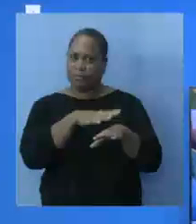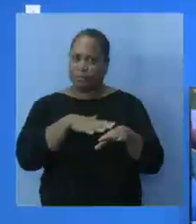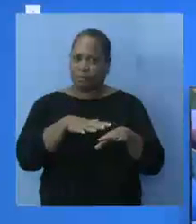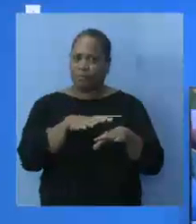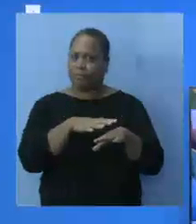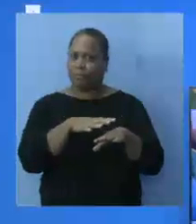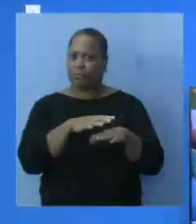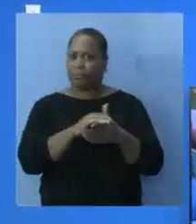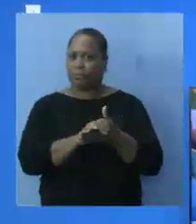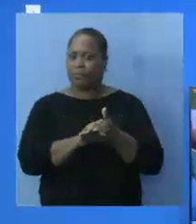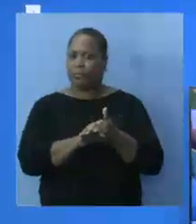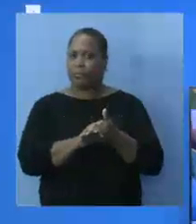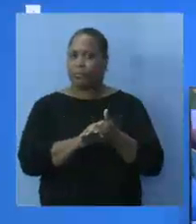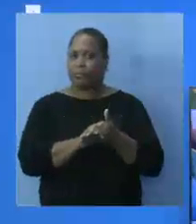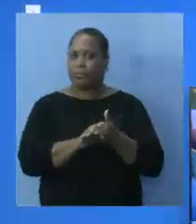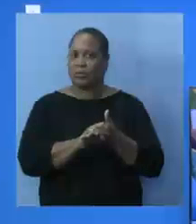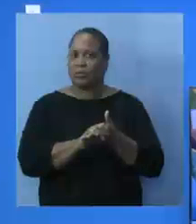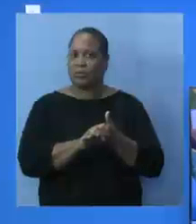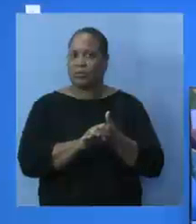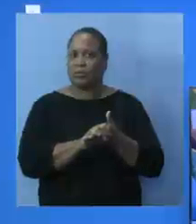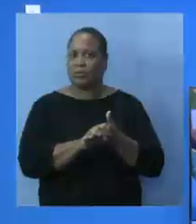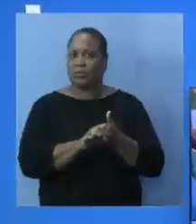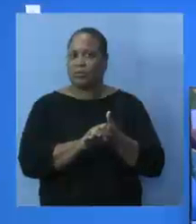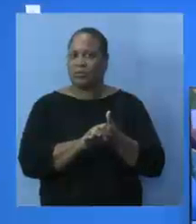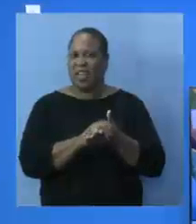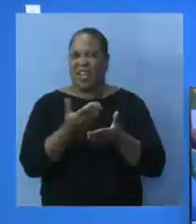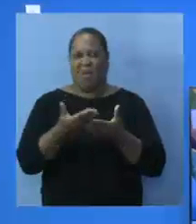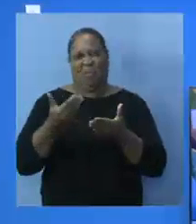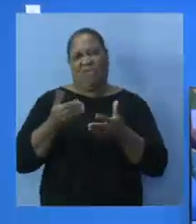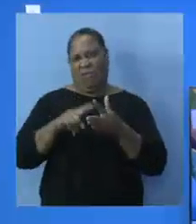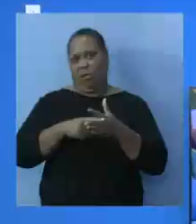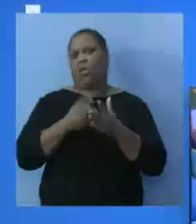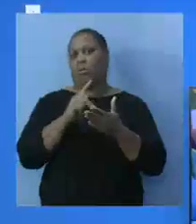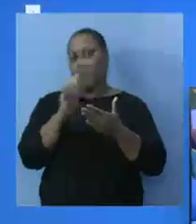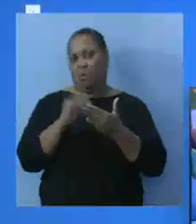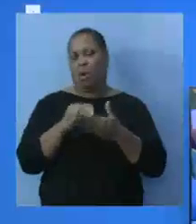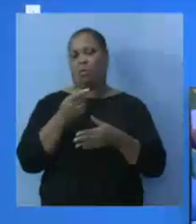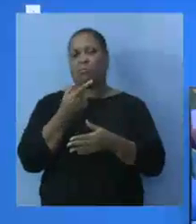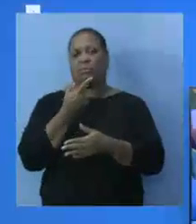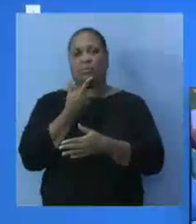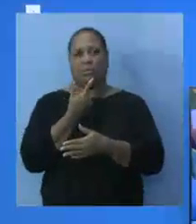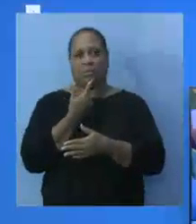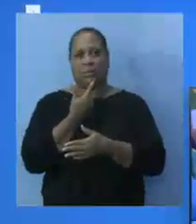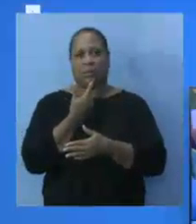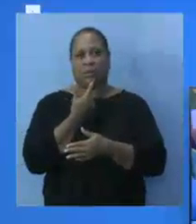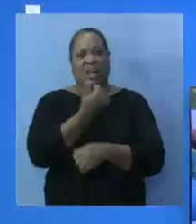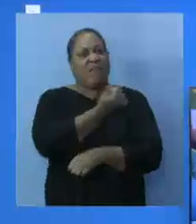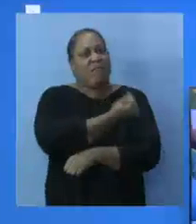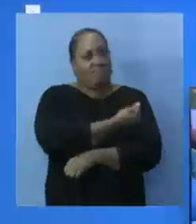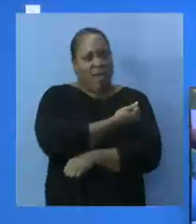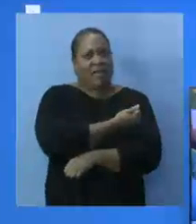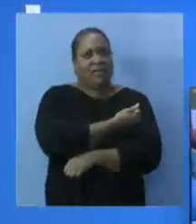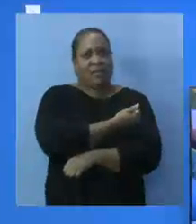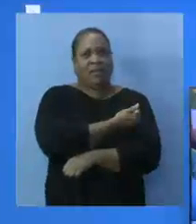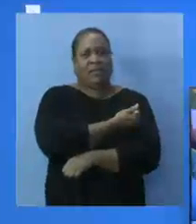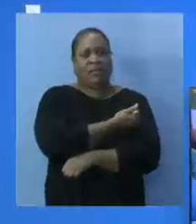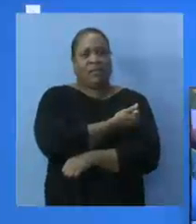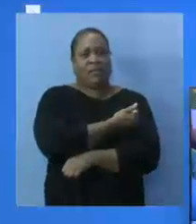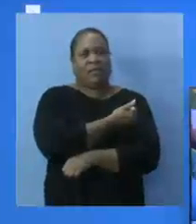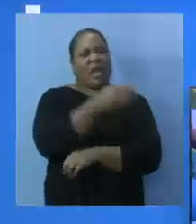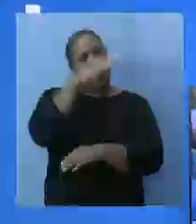tonight. And before, when you launched the program, you had mentioned vaccine hesitancy within the black